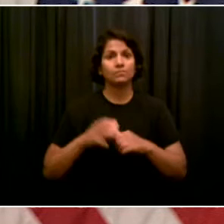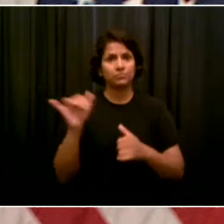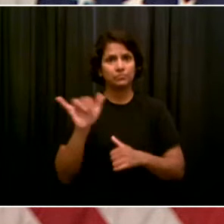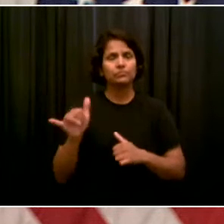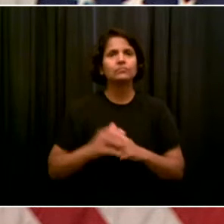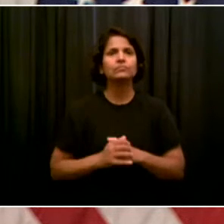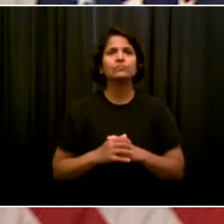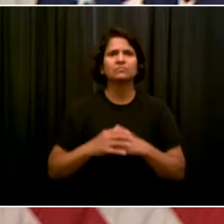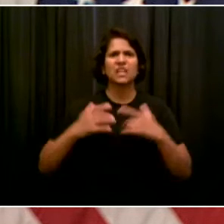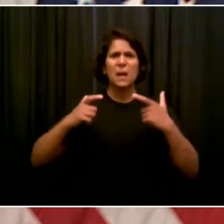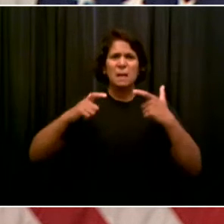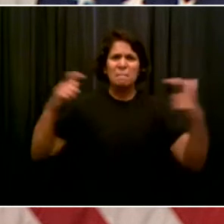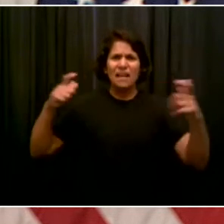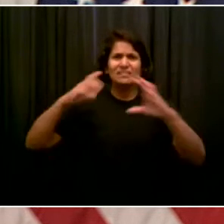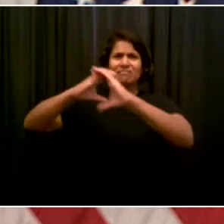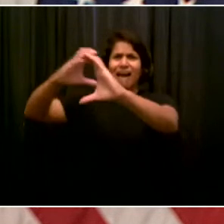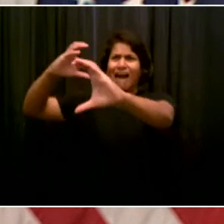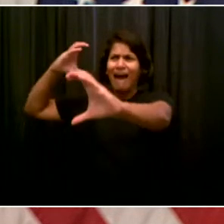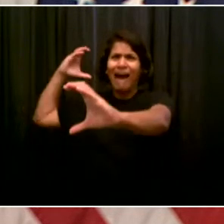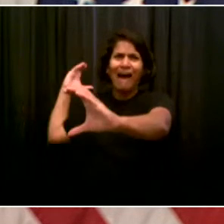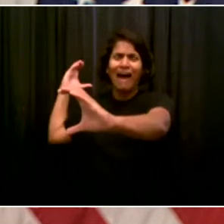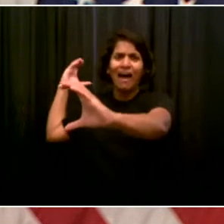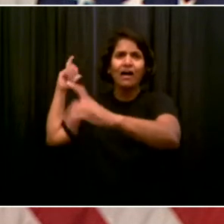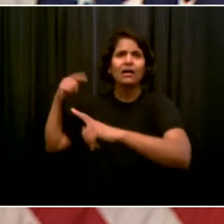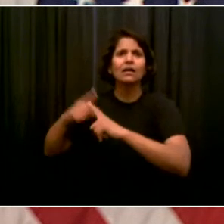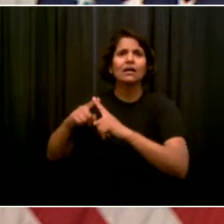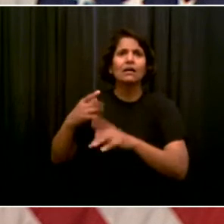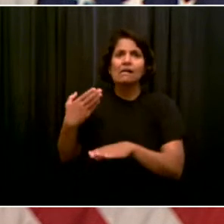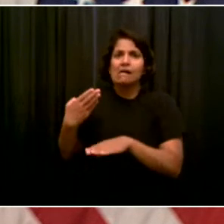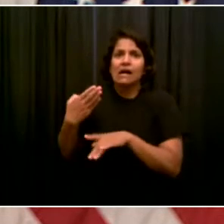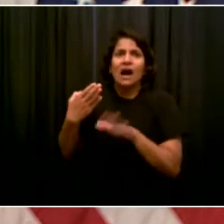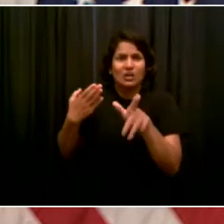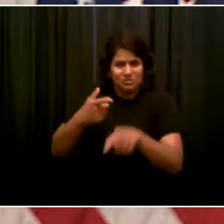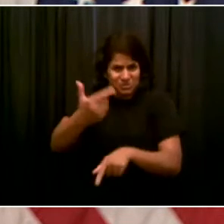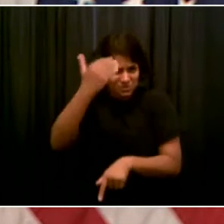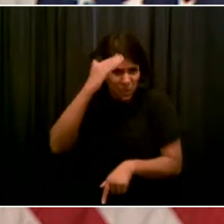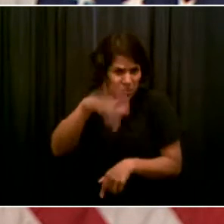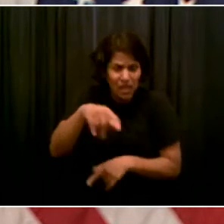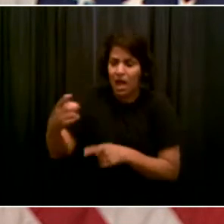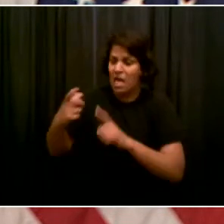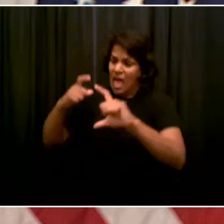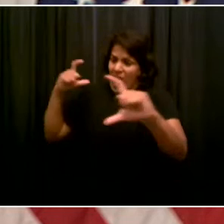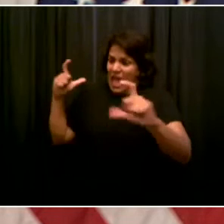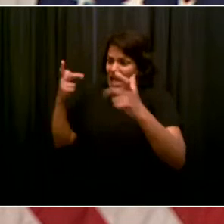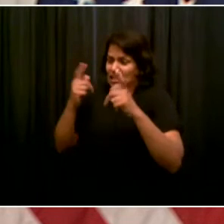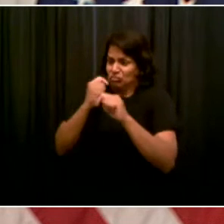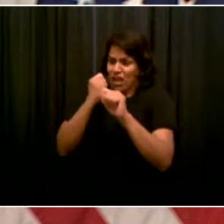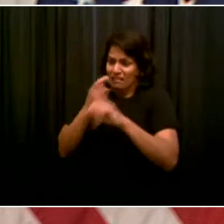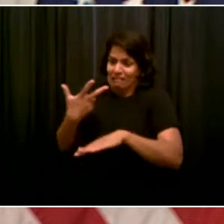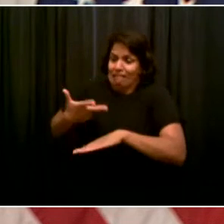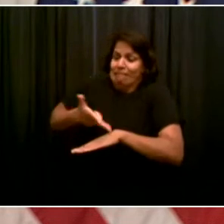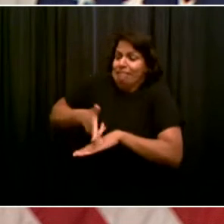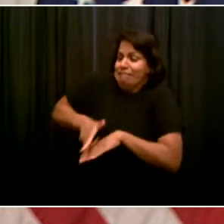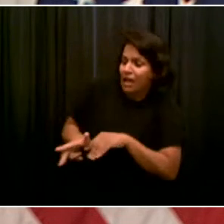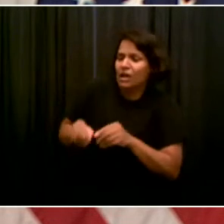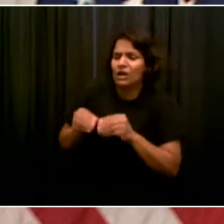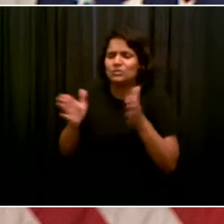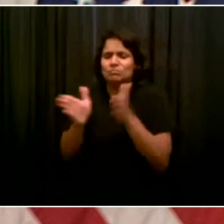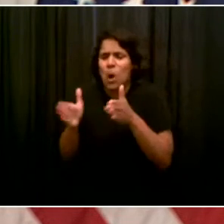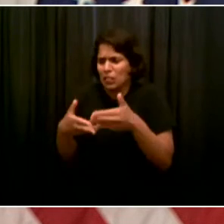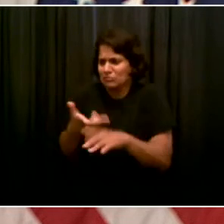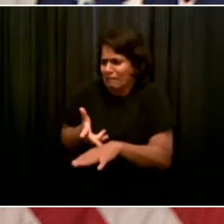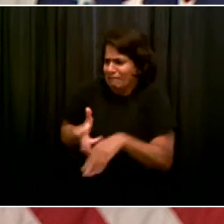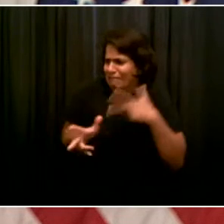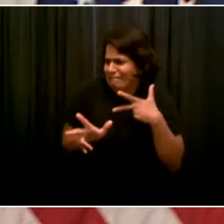should create intermodal distribution centers in all 5 boroughs where things can be offloaded